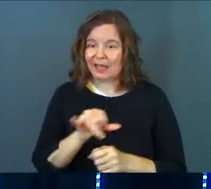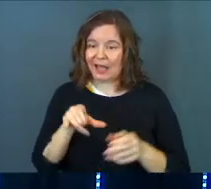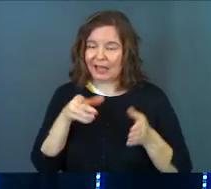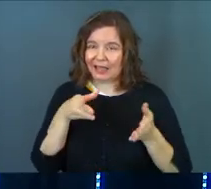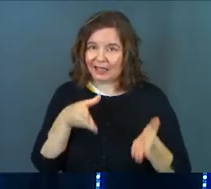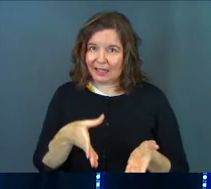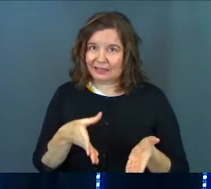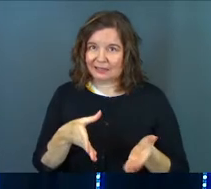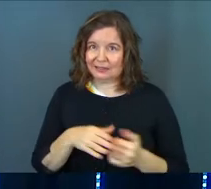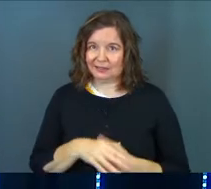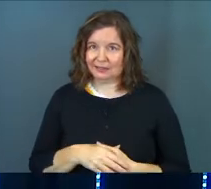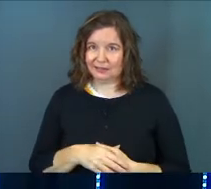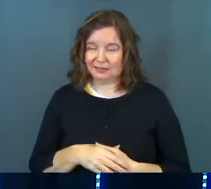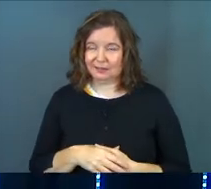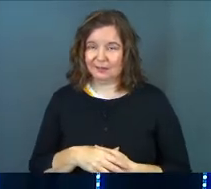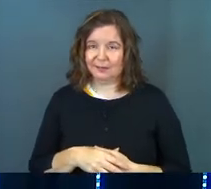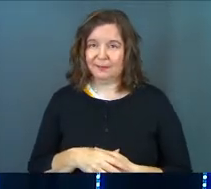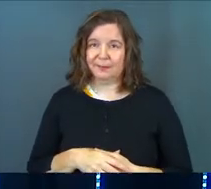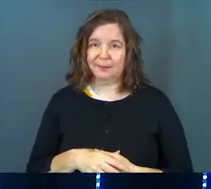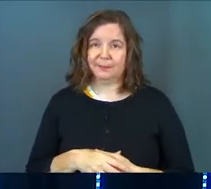like this.